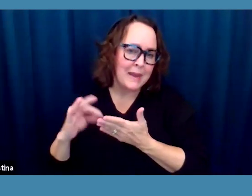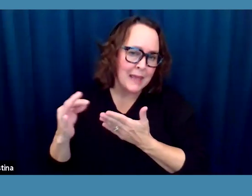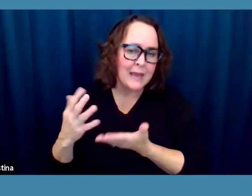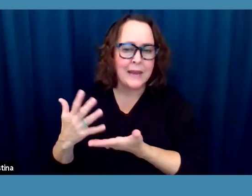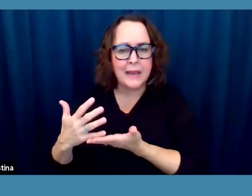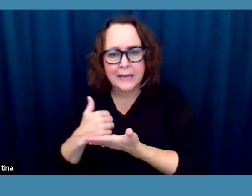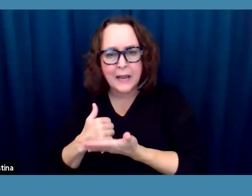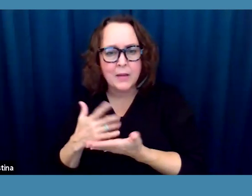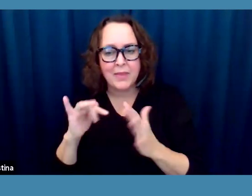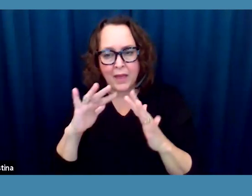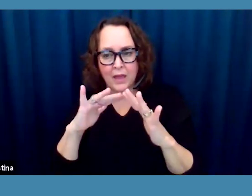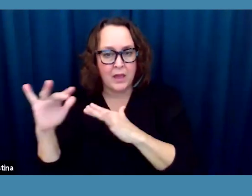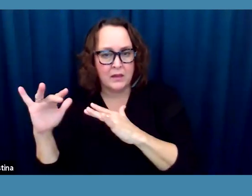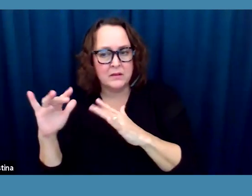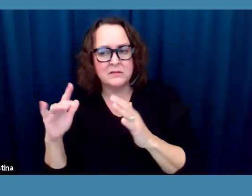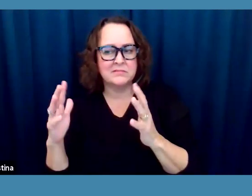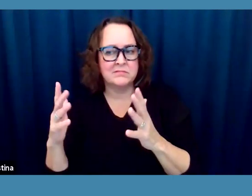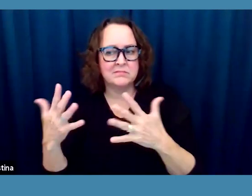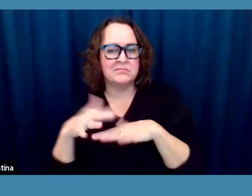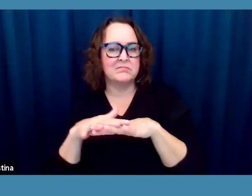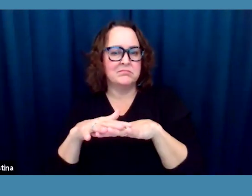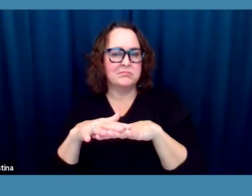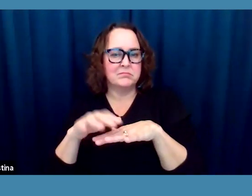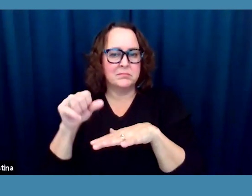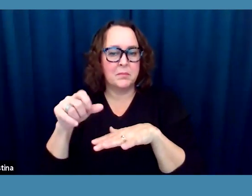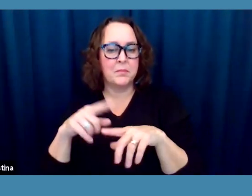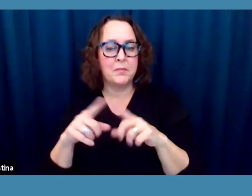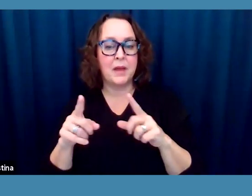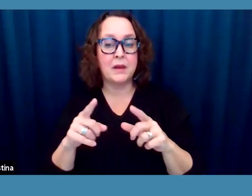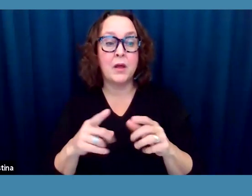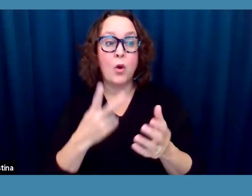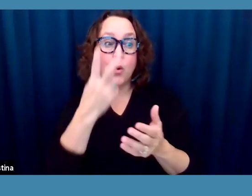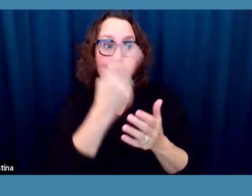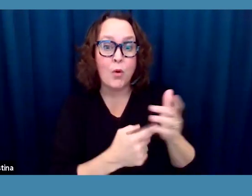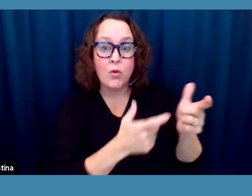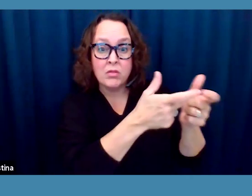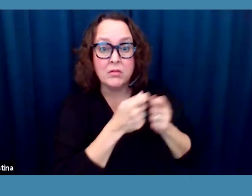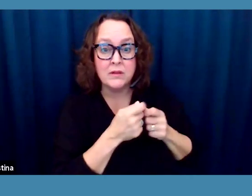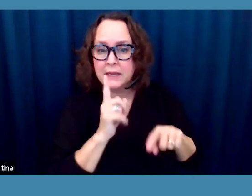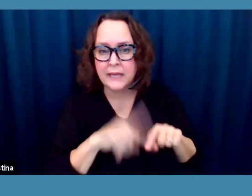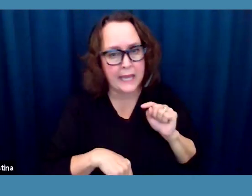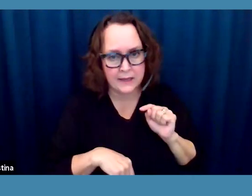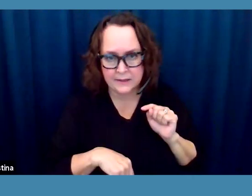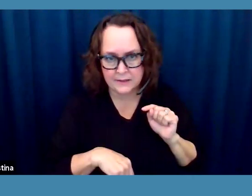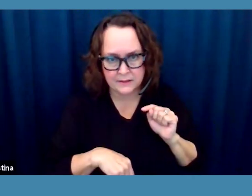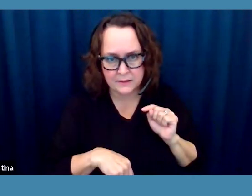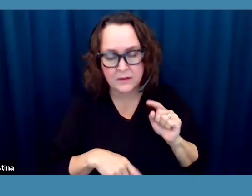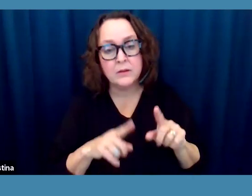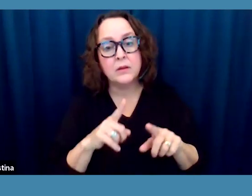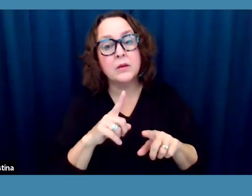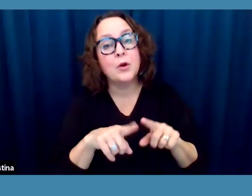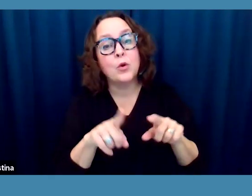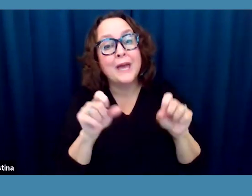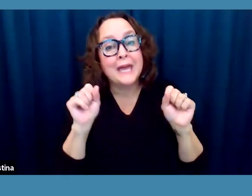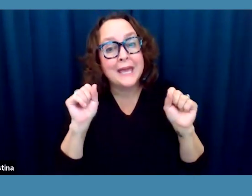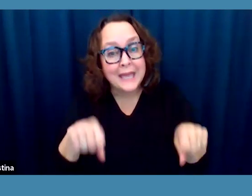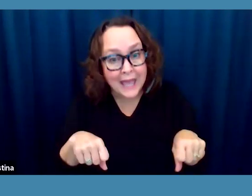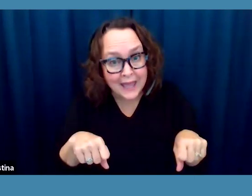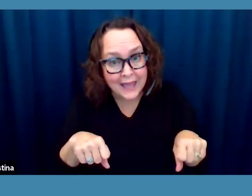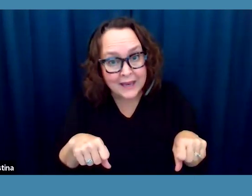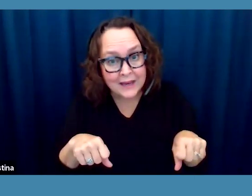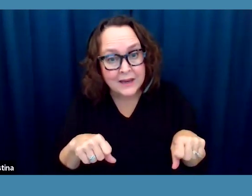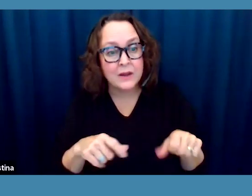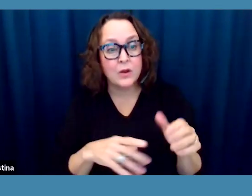asset limits. But yeah, you cannot be on both, but what you can do is you can be on